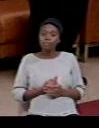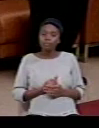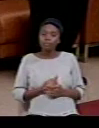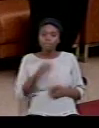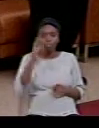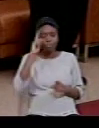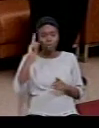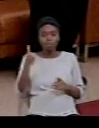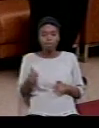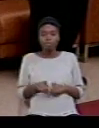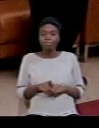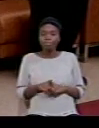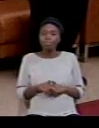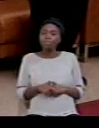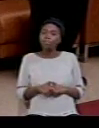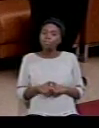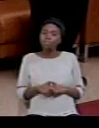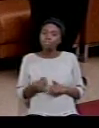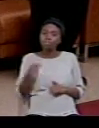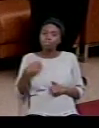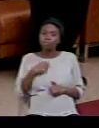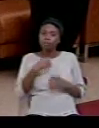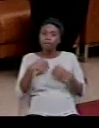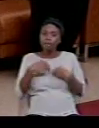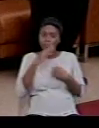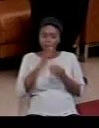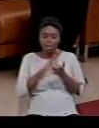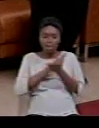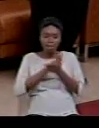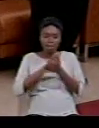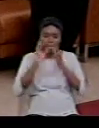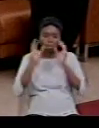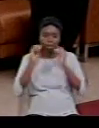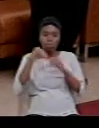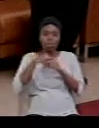Brethren, we have been clearly taught from the Word of God,